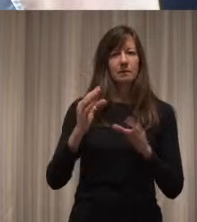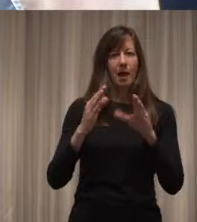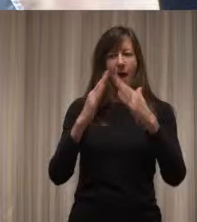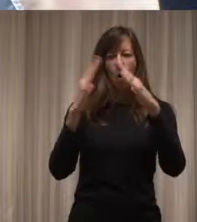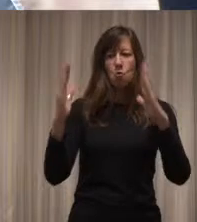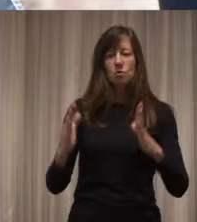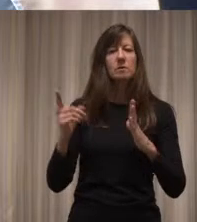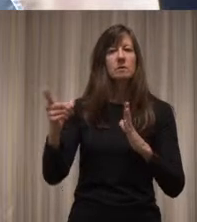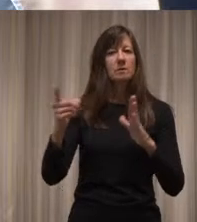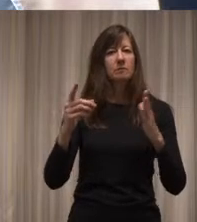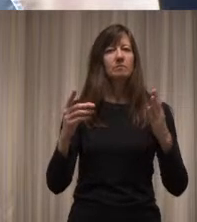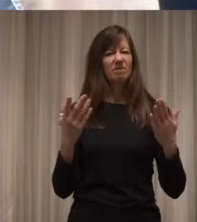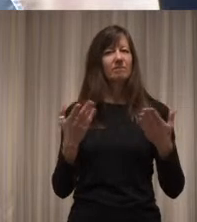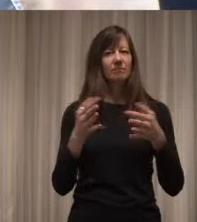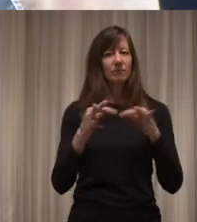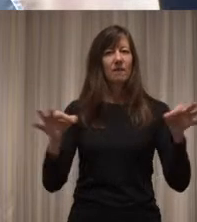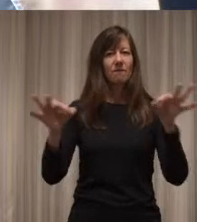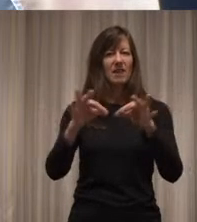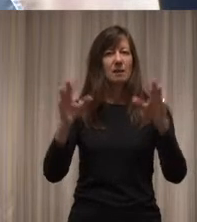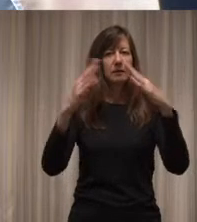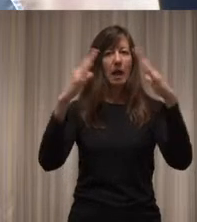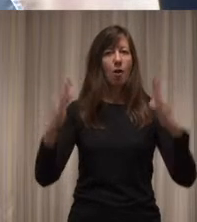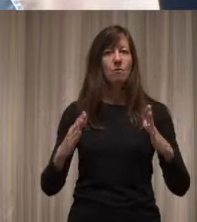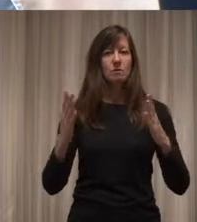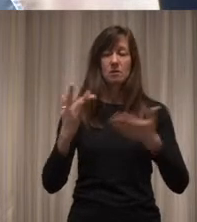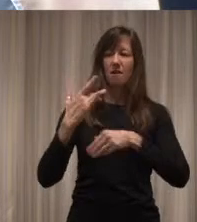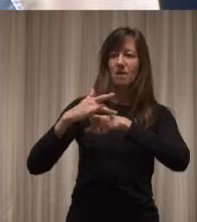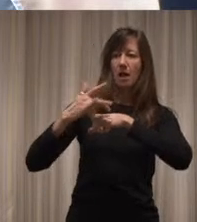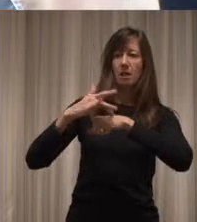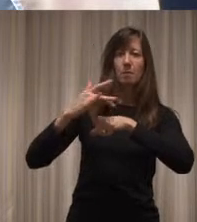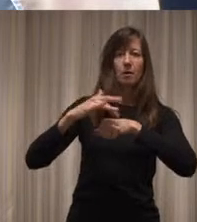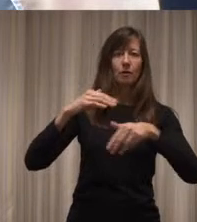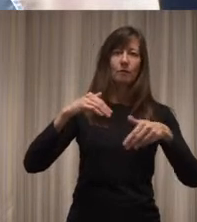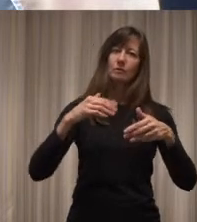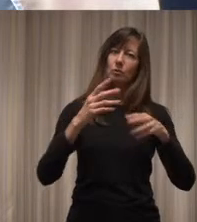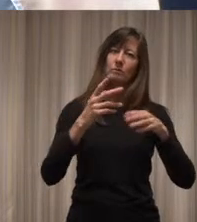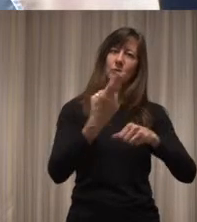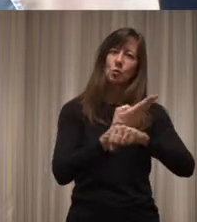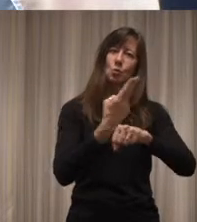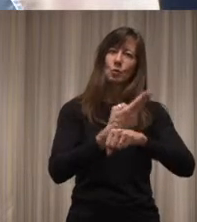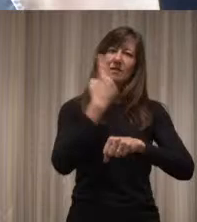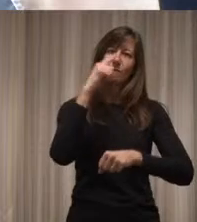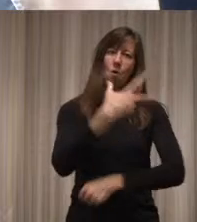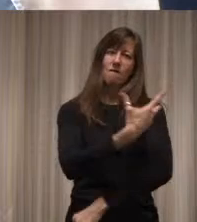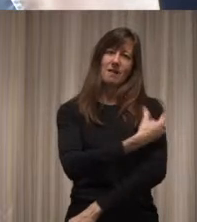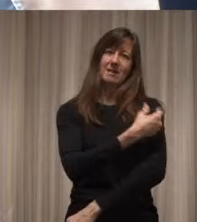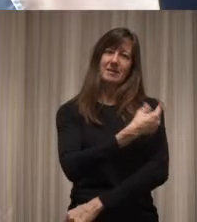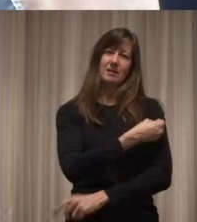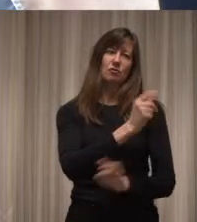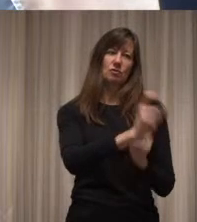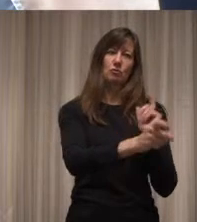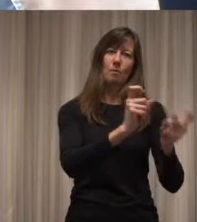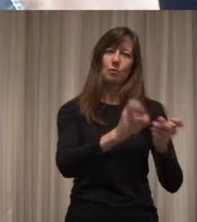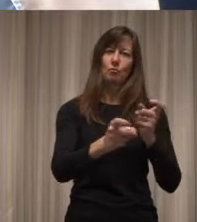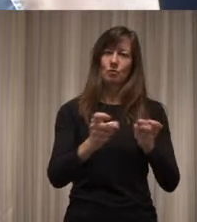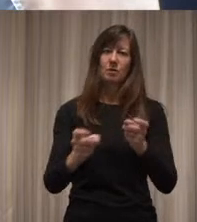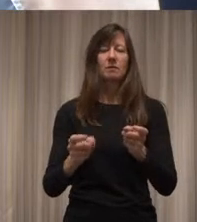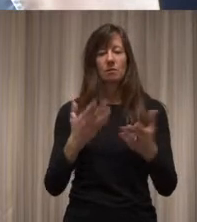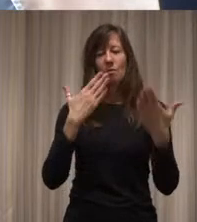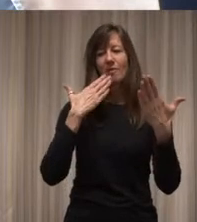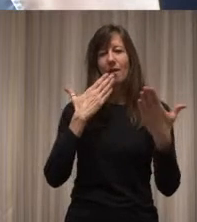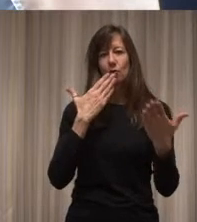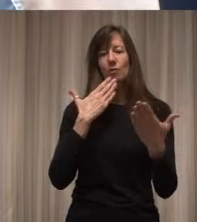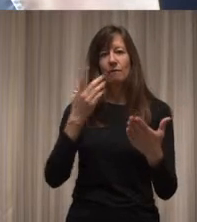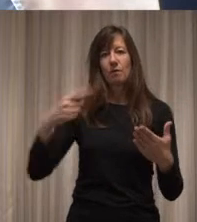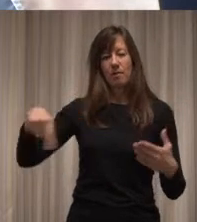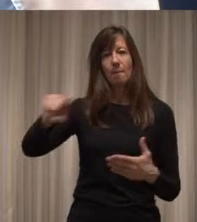give me hope and optimism about our community coming together to meet this challenge and unify.